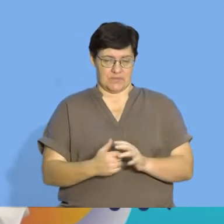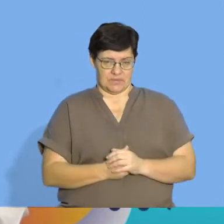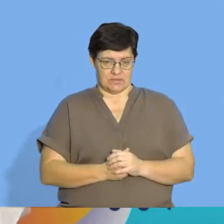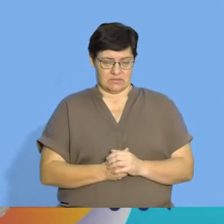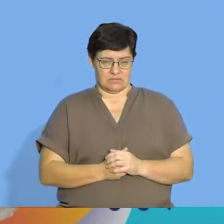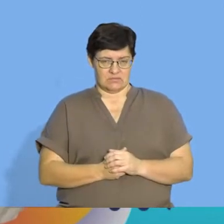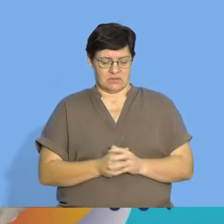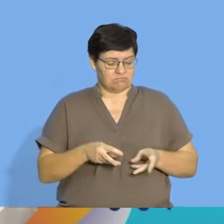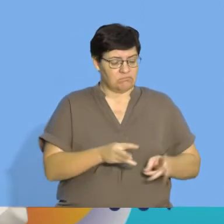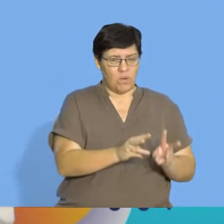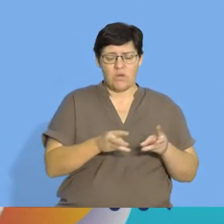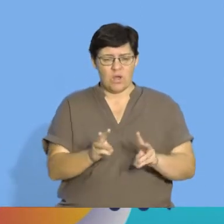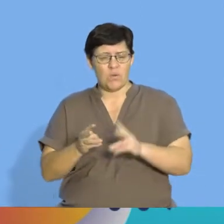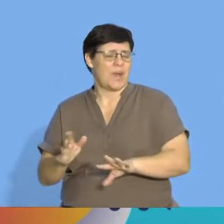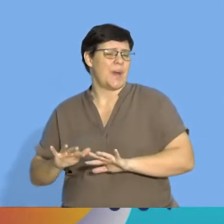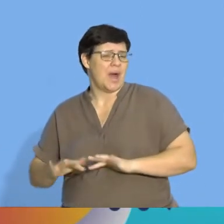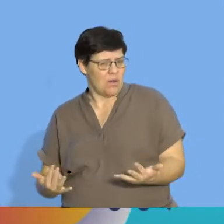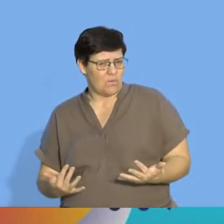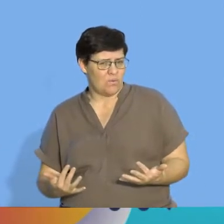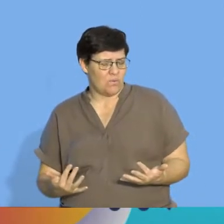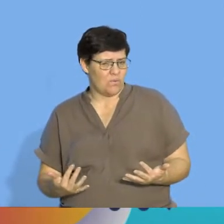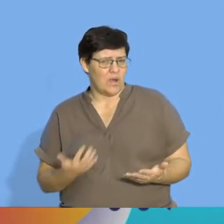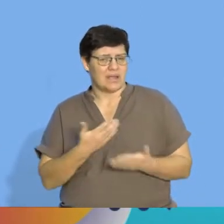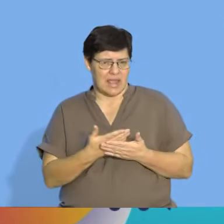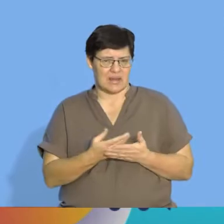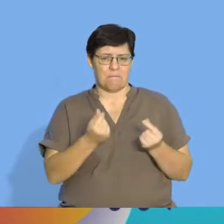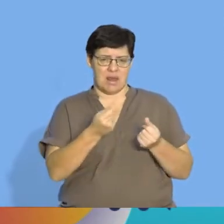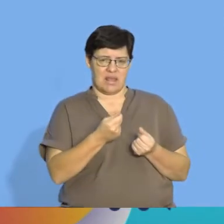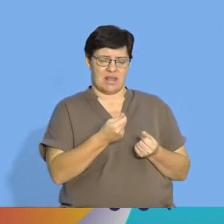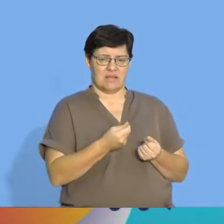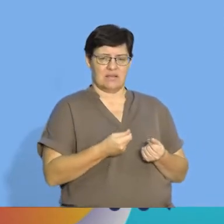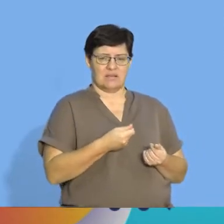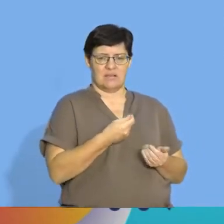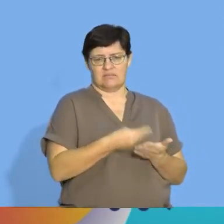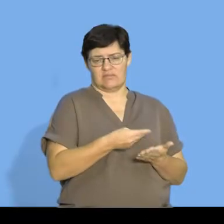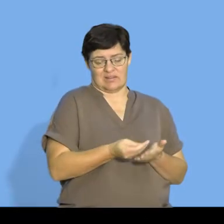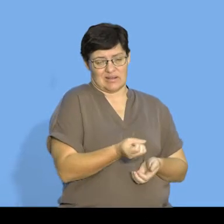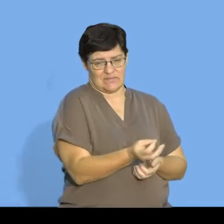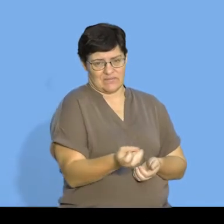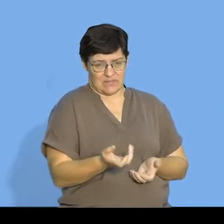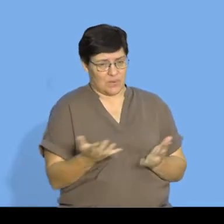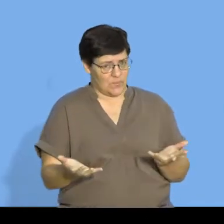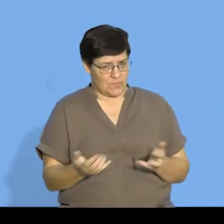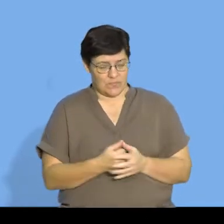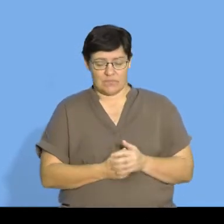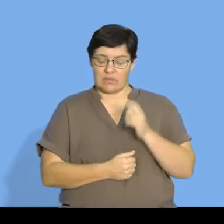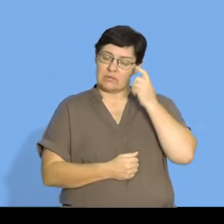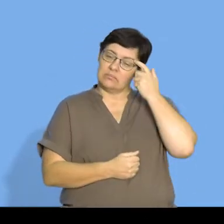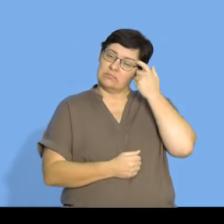Okay? Let's look at the ways in which the land and buildings can be financed.